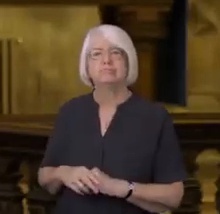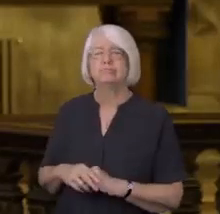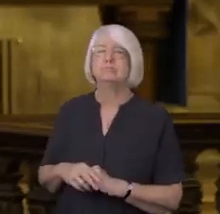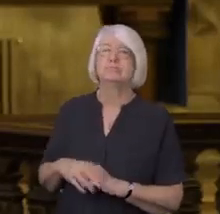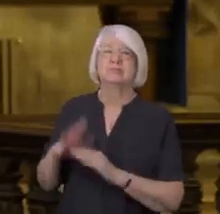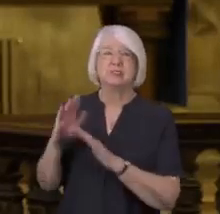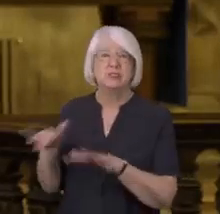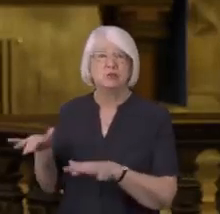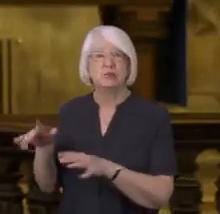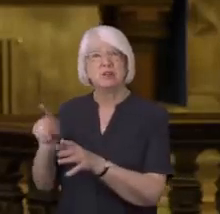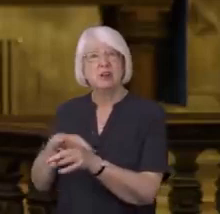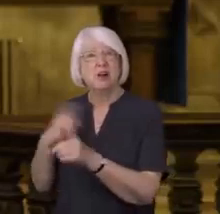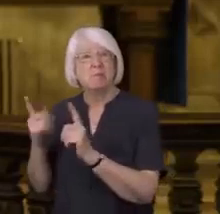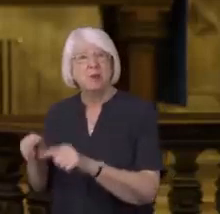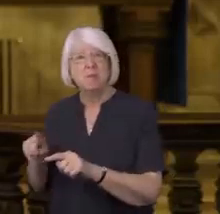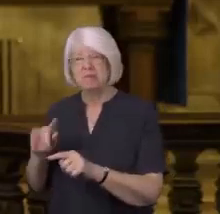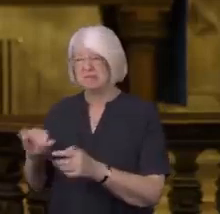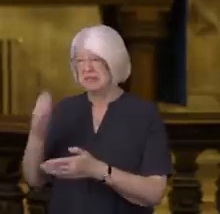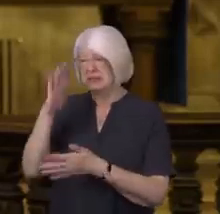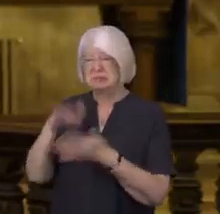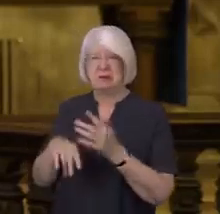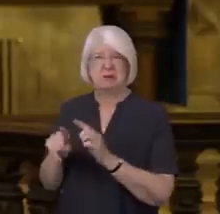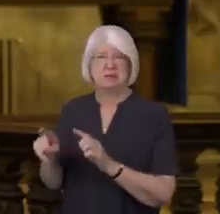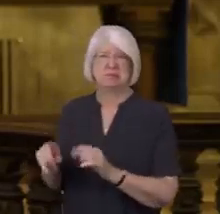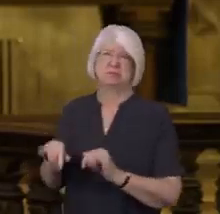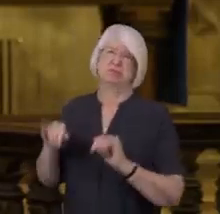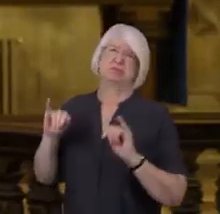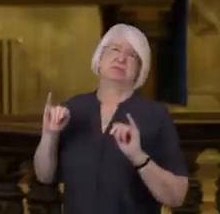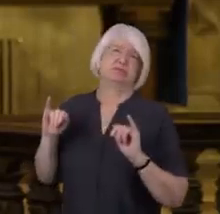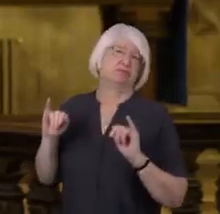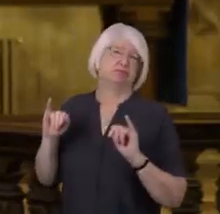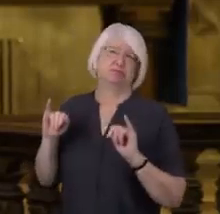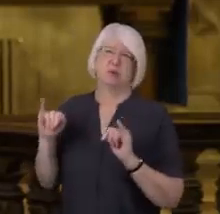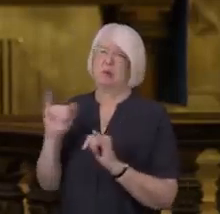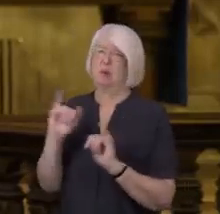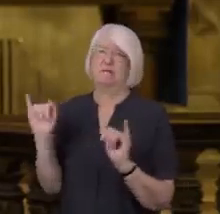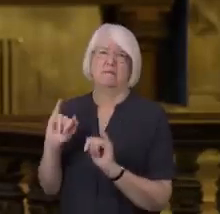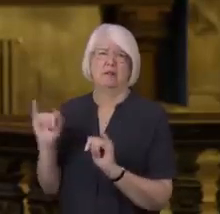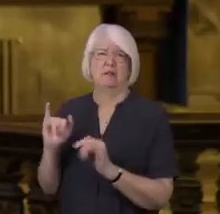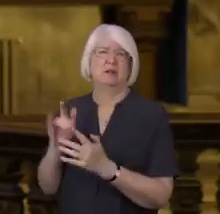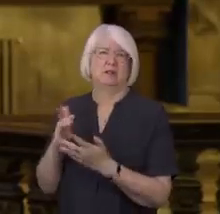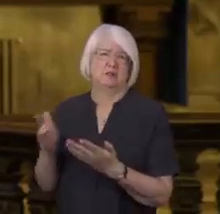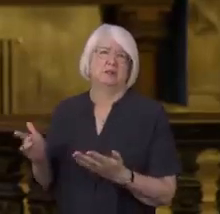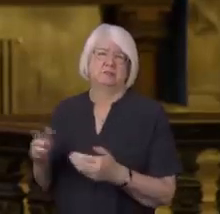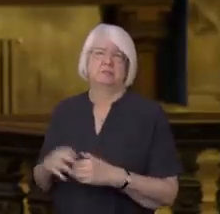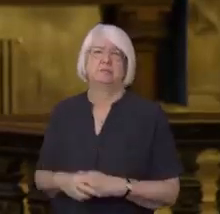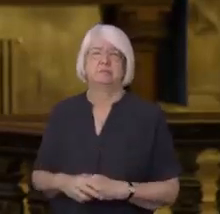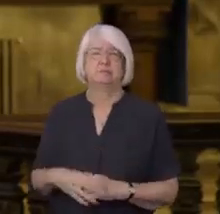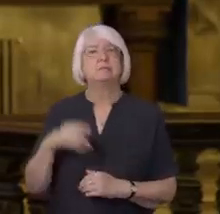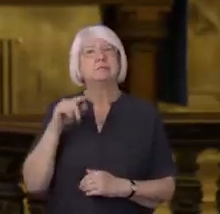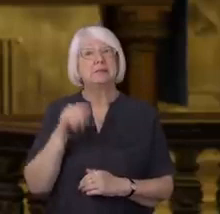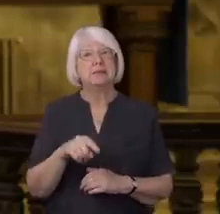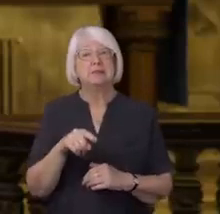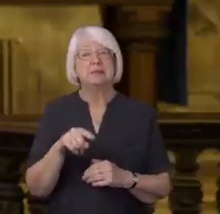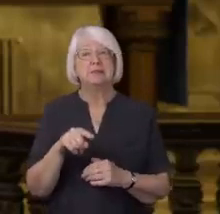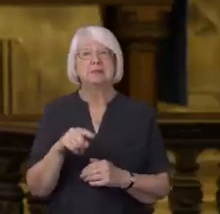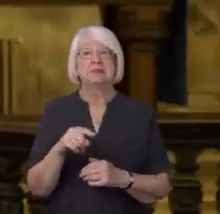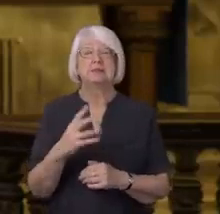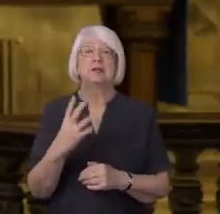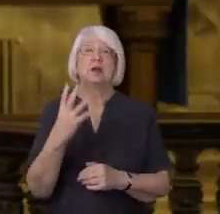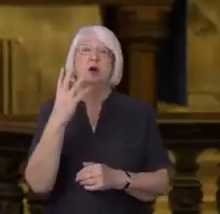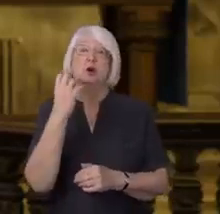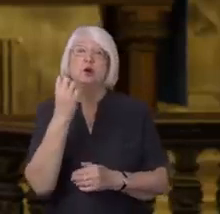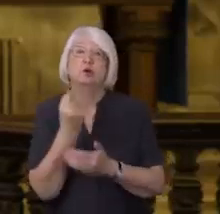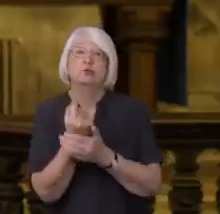Children and young people who are experiencing places of real darkness. This Christingle service has much to